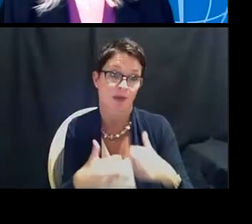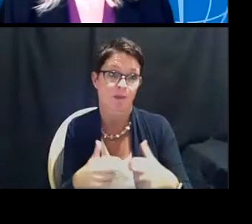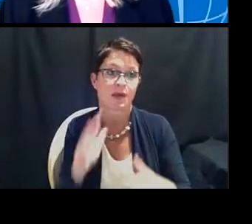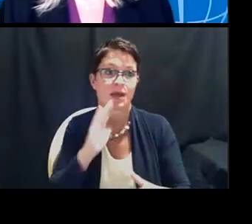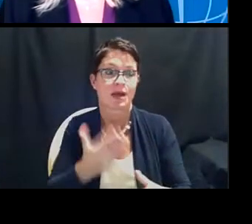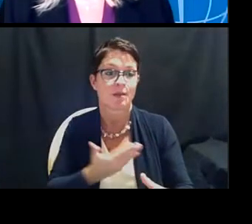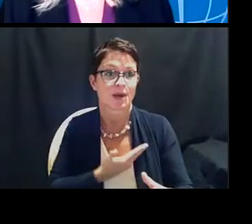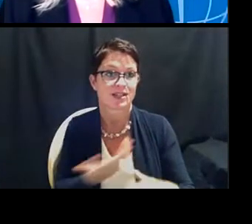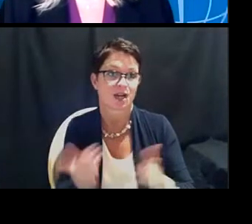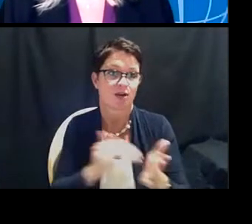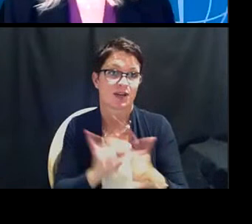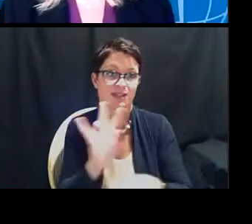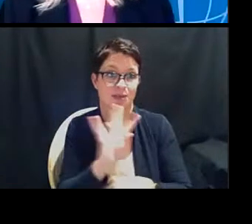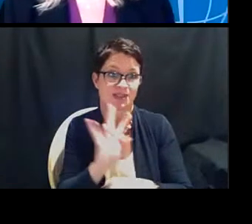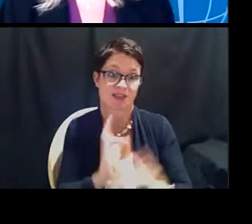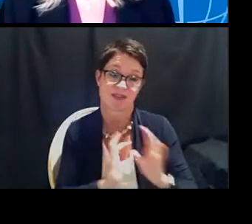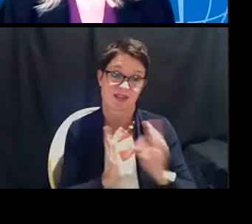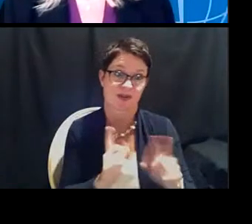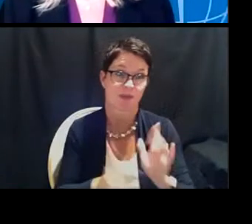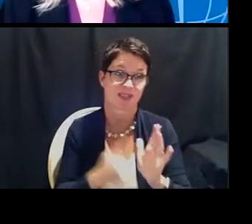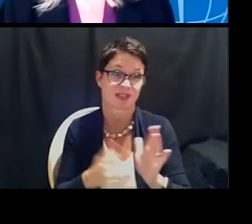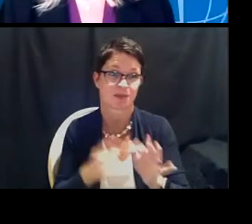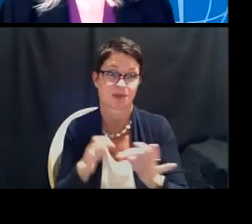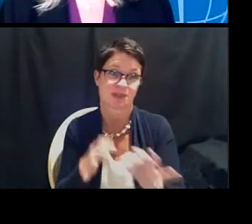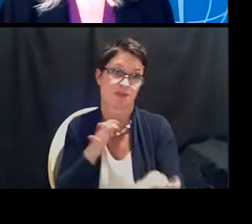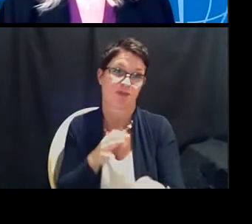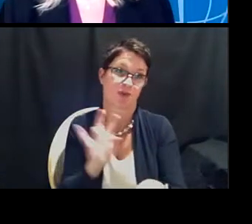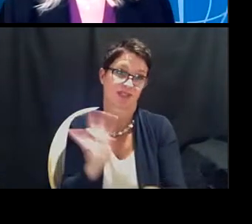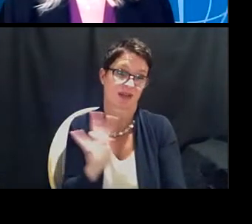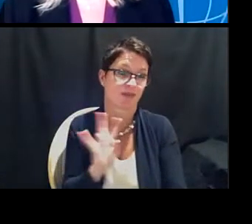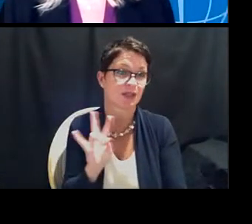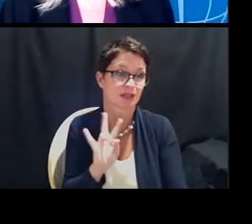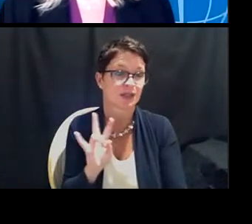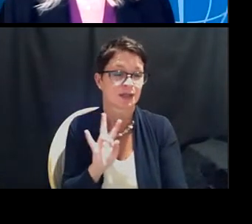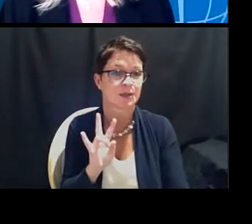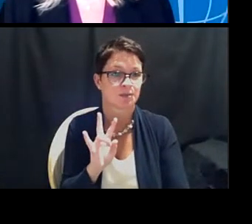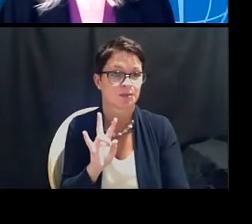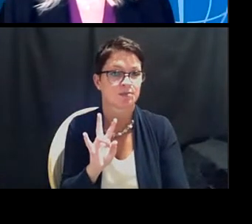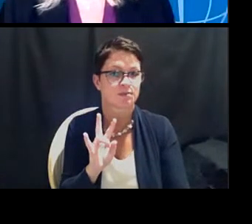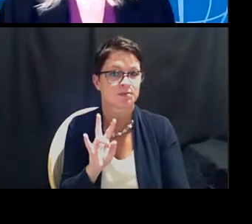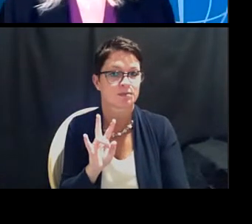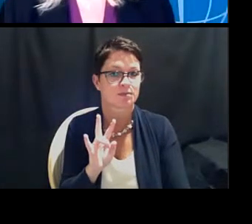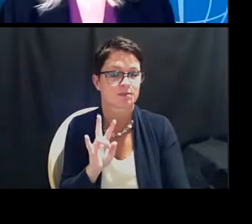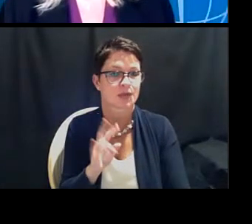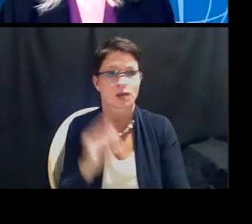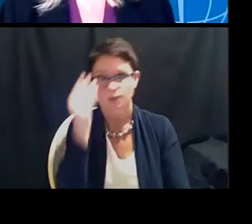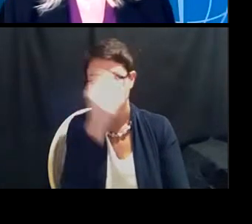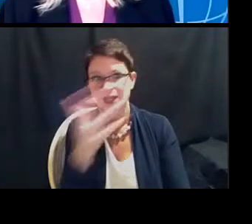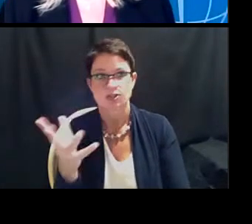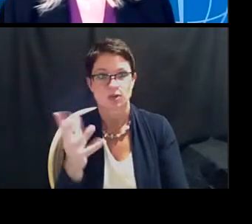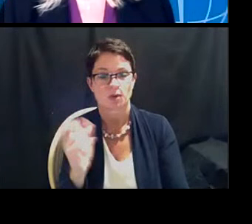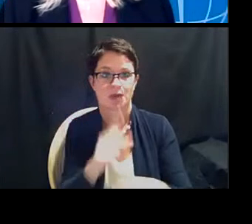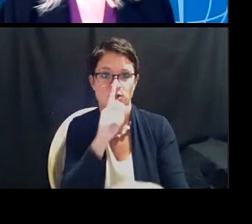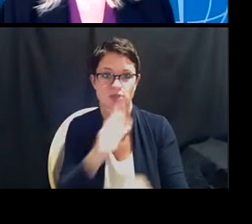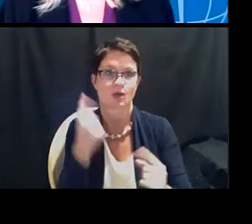gets up at 7, that's fine, but sometimes it starts a little earlier. Just want to put my voice